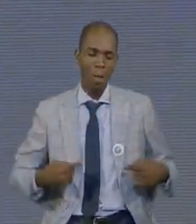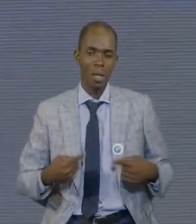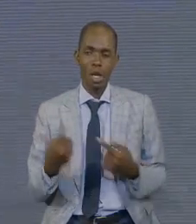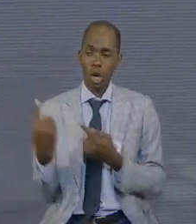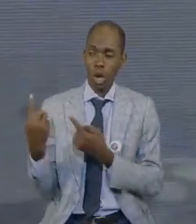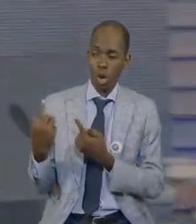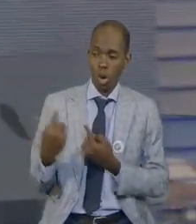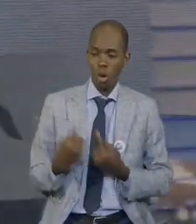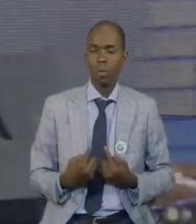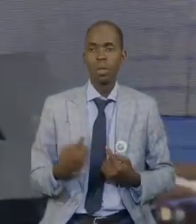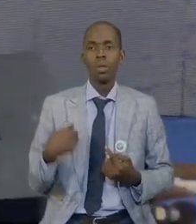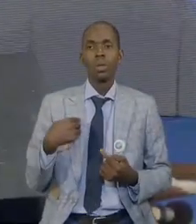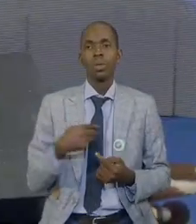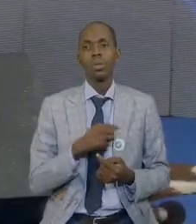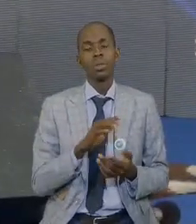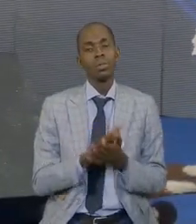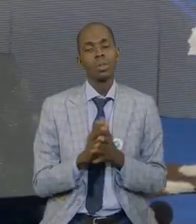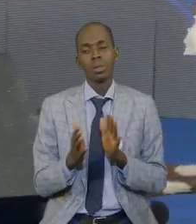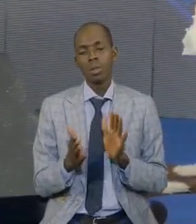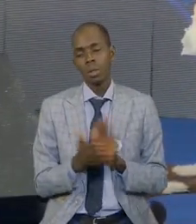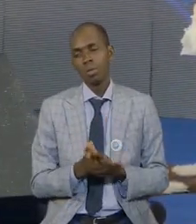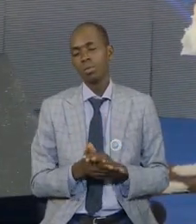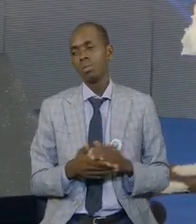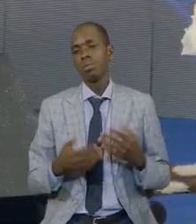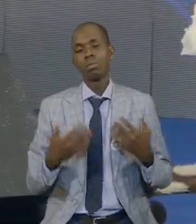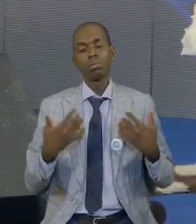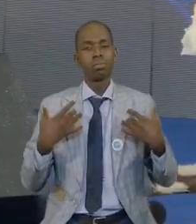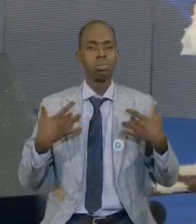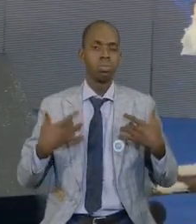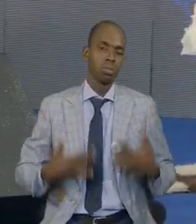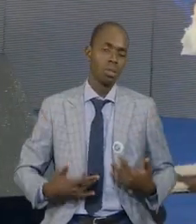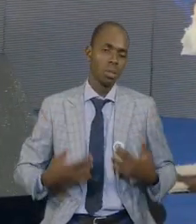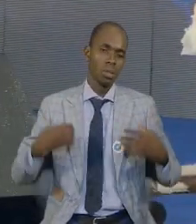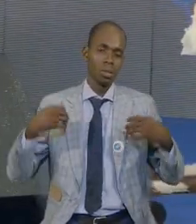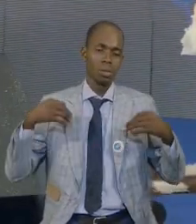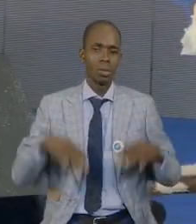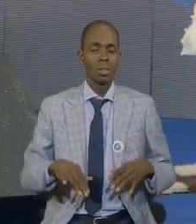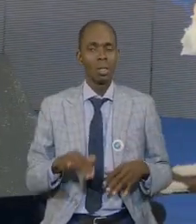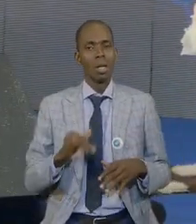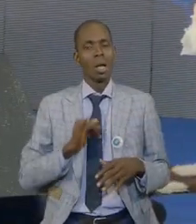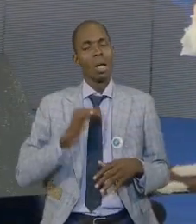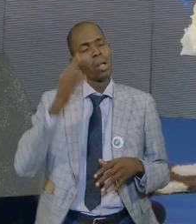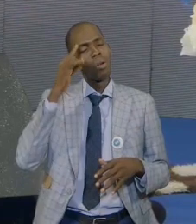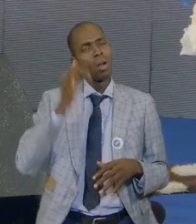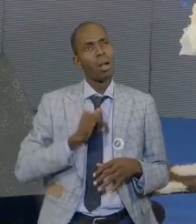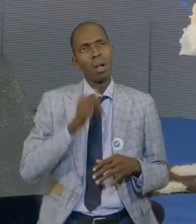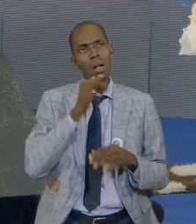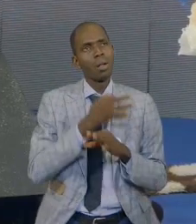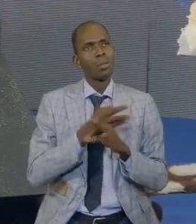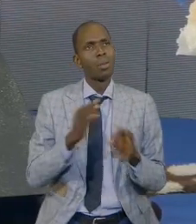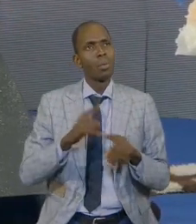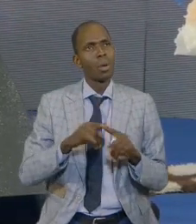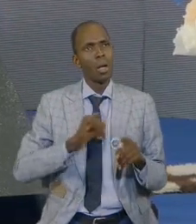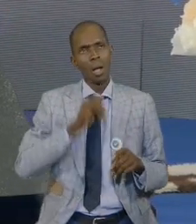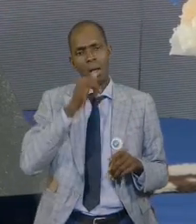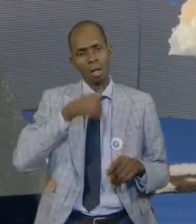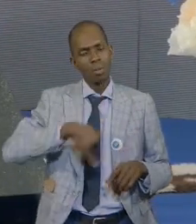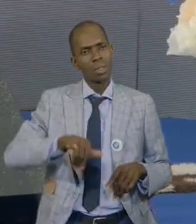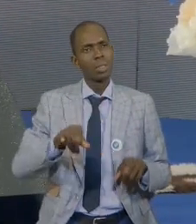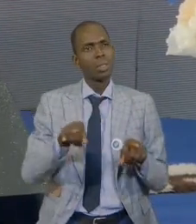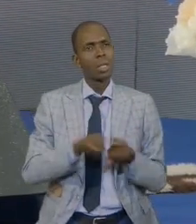Discovery was okay I'm still like I was no you are not like your War it's the internal organs reaction